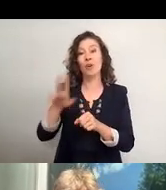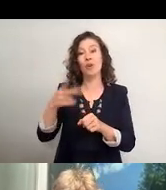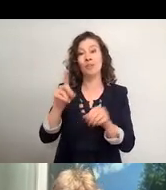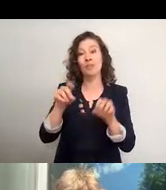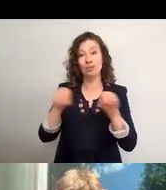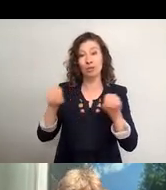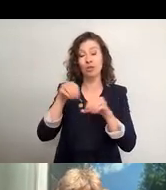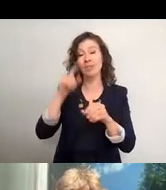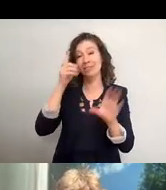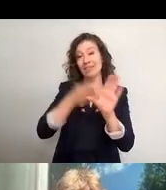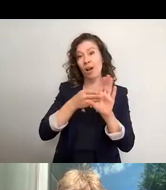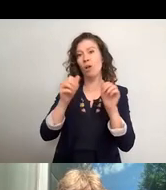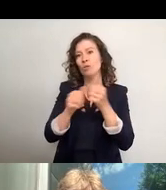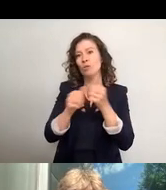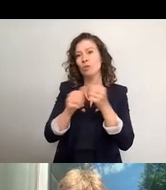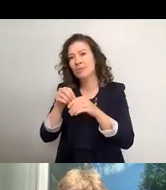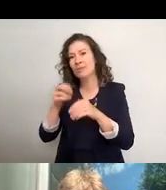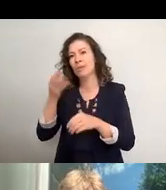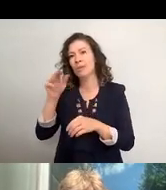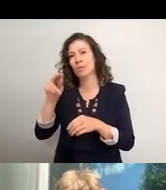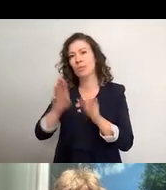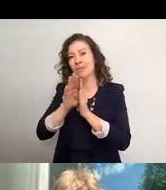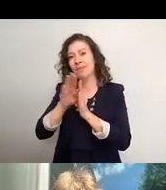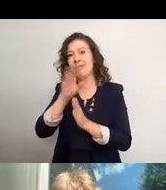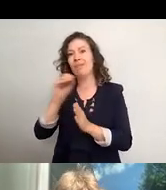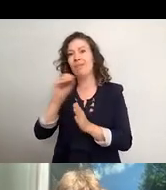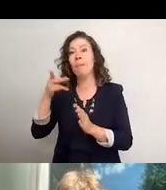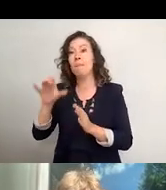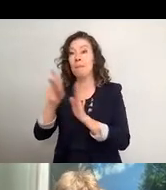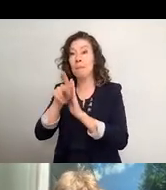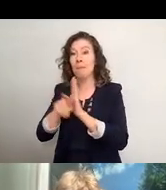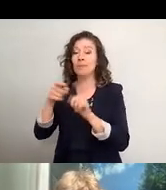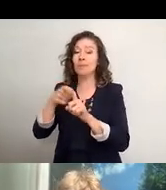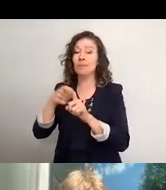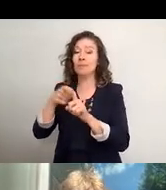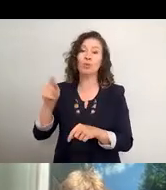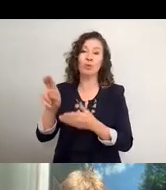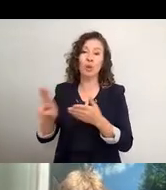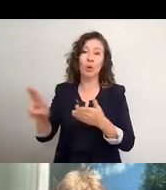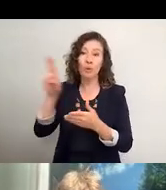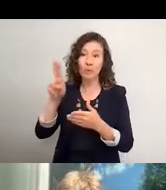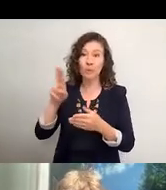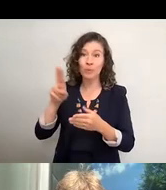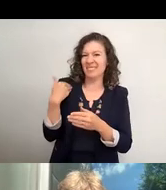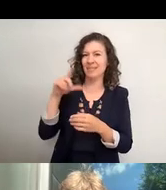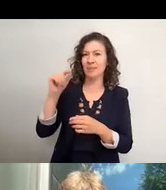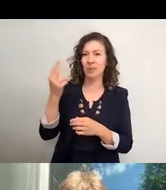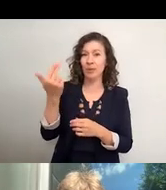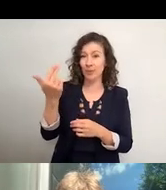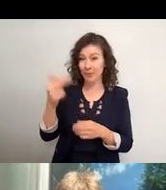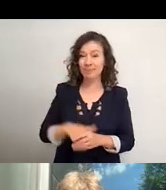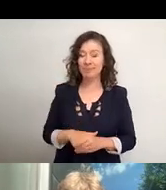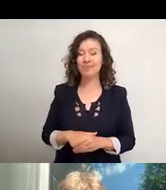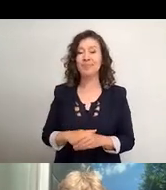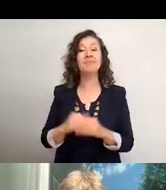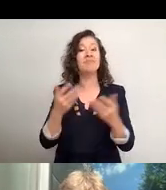with a concentration in human development and public policy from Georgetown University in 2013. She then spent